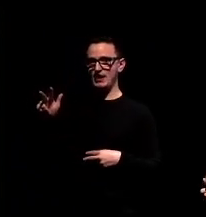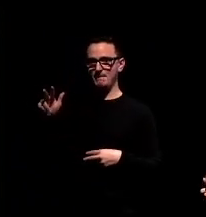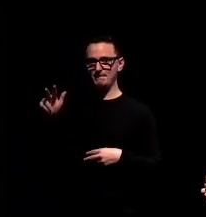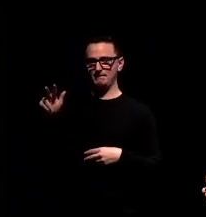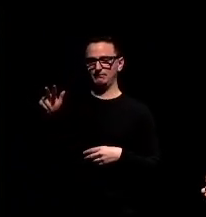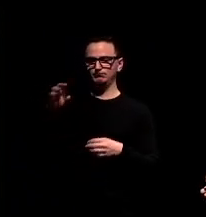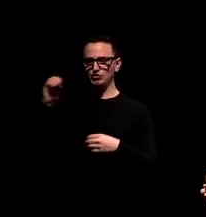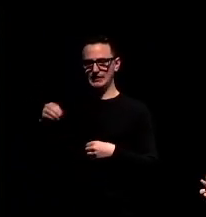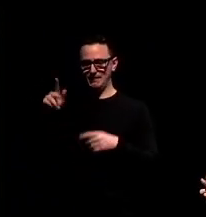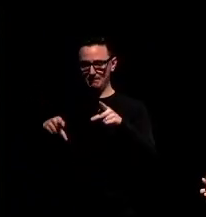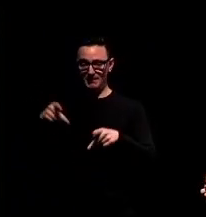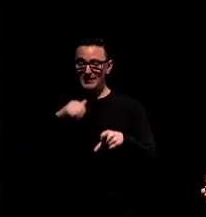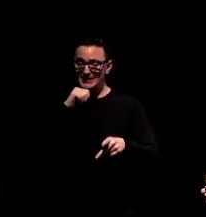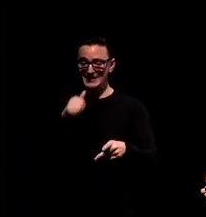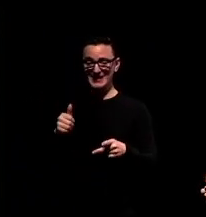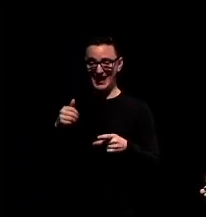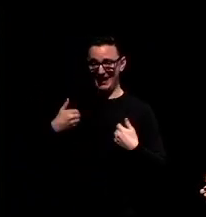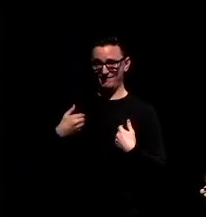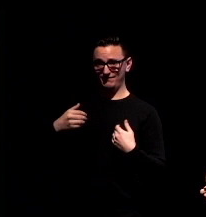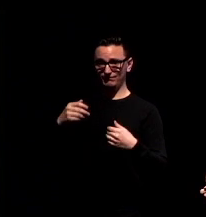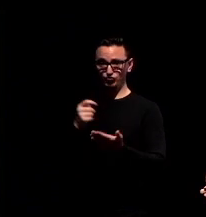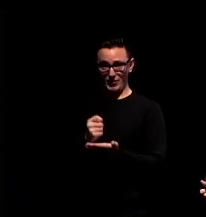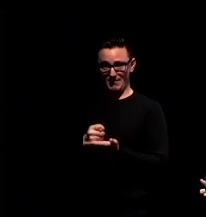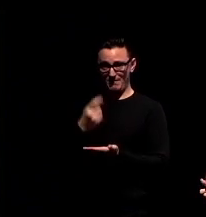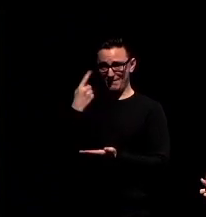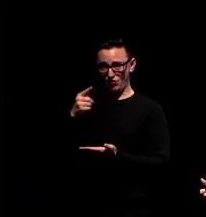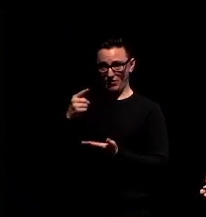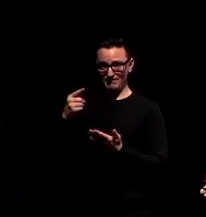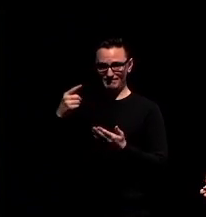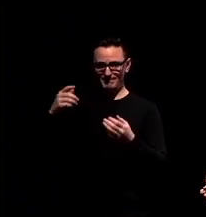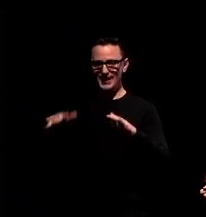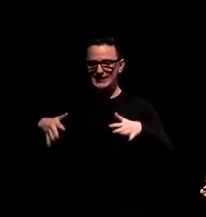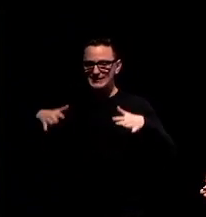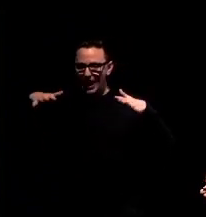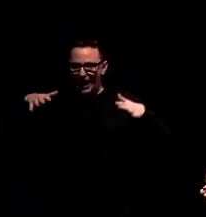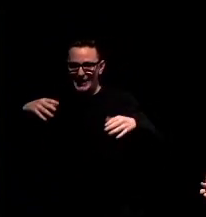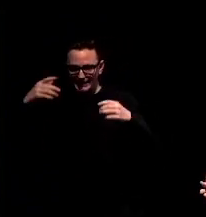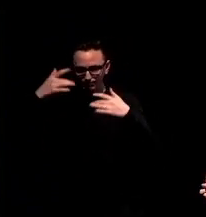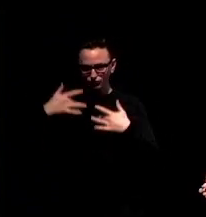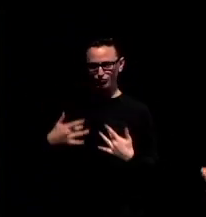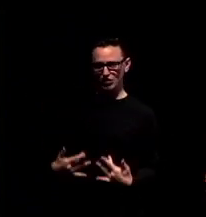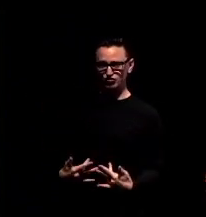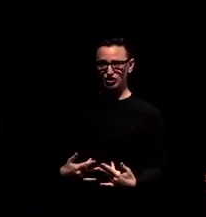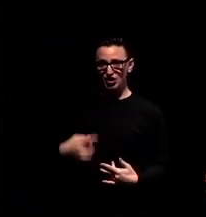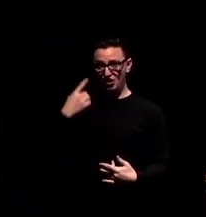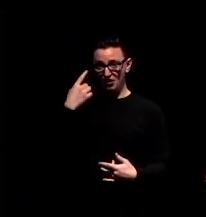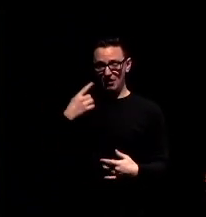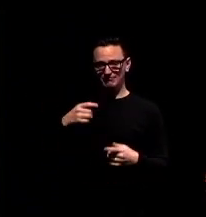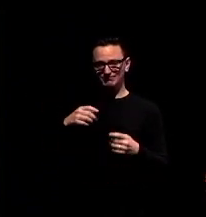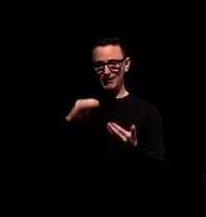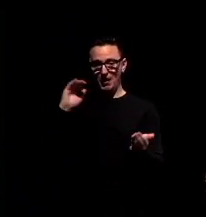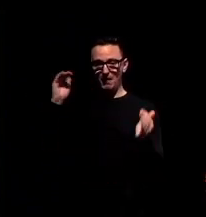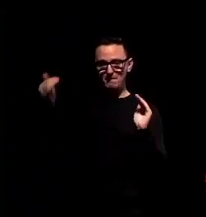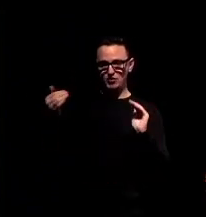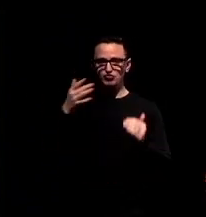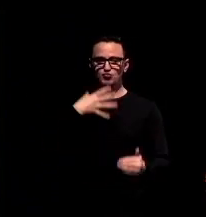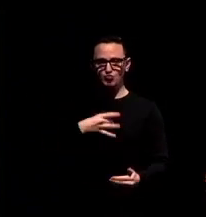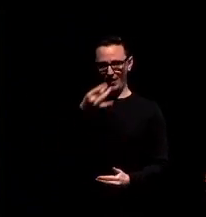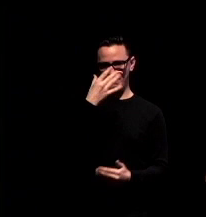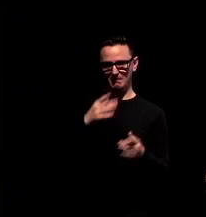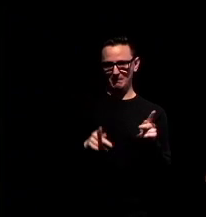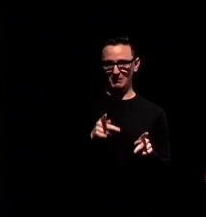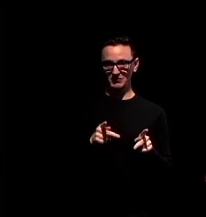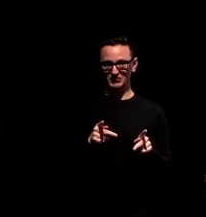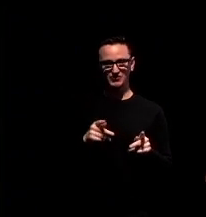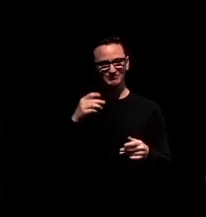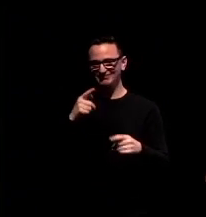not receive treatment for severe anxiety and depression compared to 36% of people who are white. So people are not accessing care in